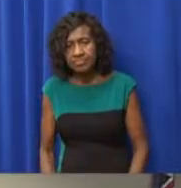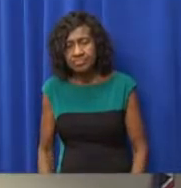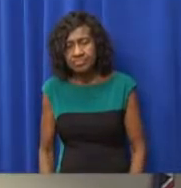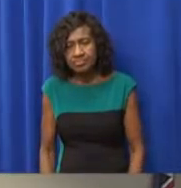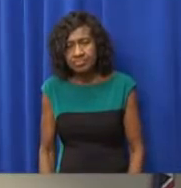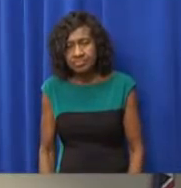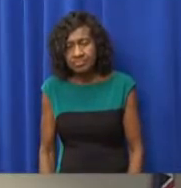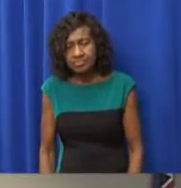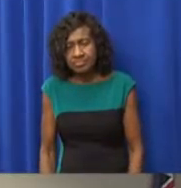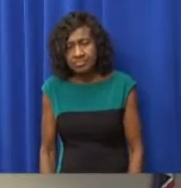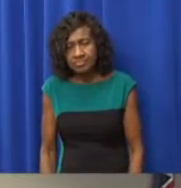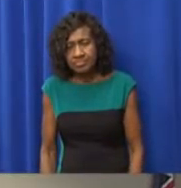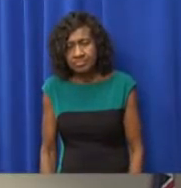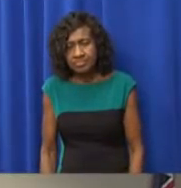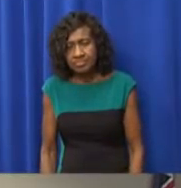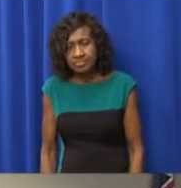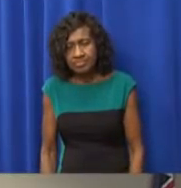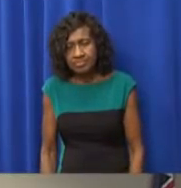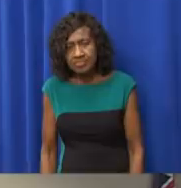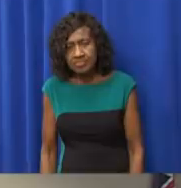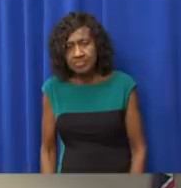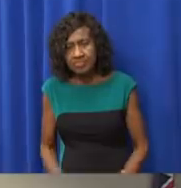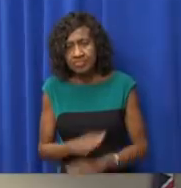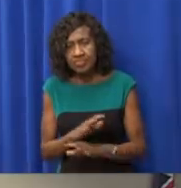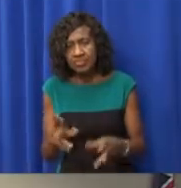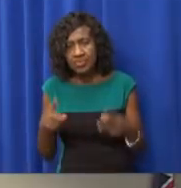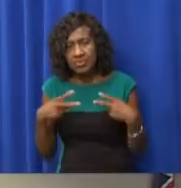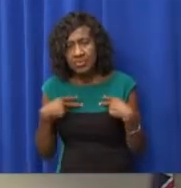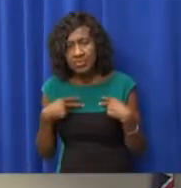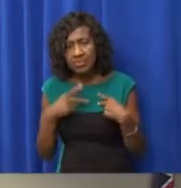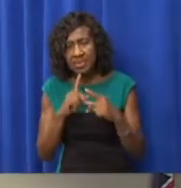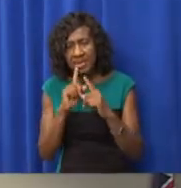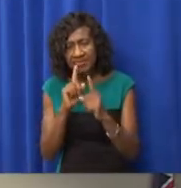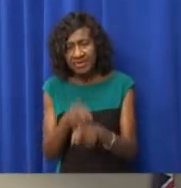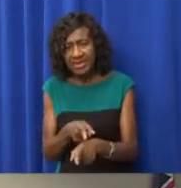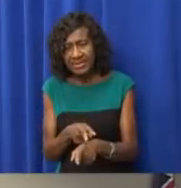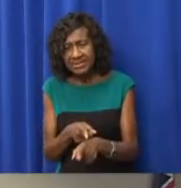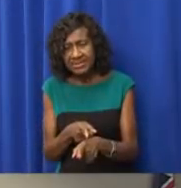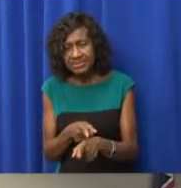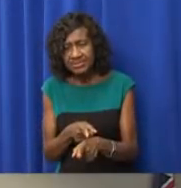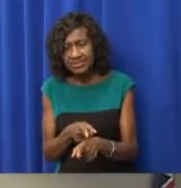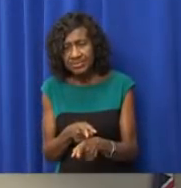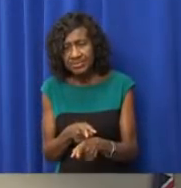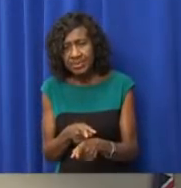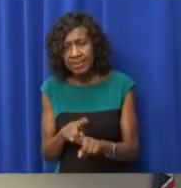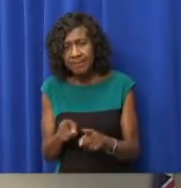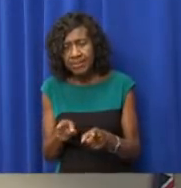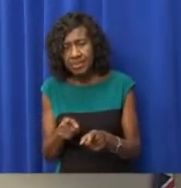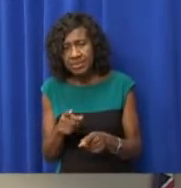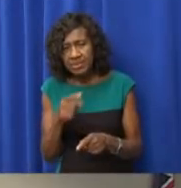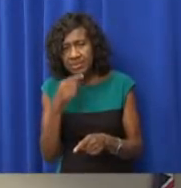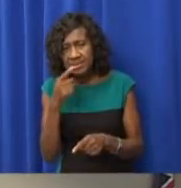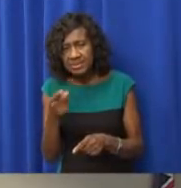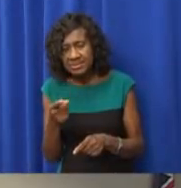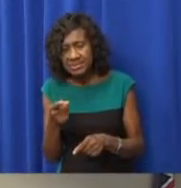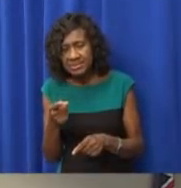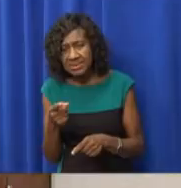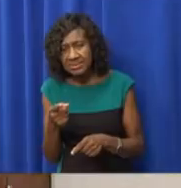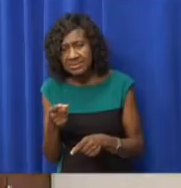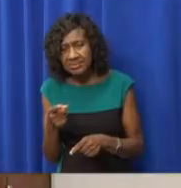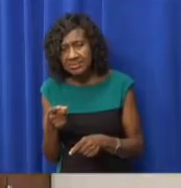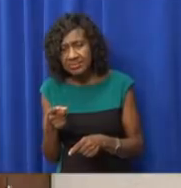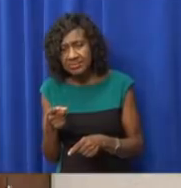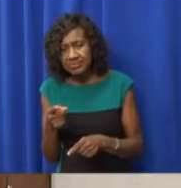Sorry, Kate, I don't have an answer immediately to that question. I would like to announce that we're planning to do